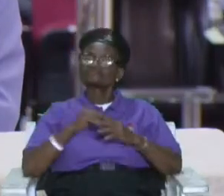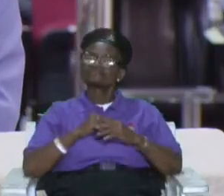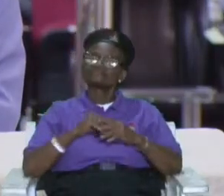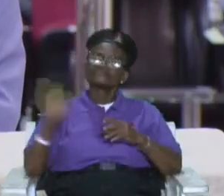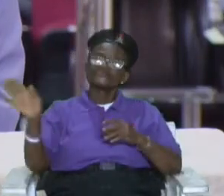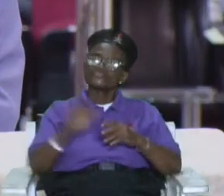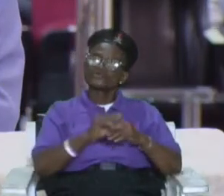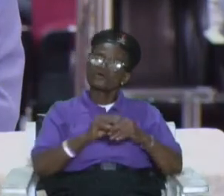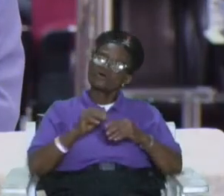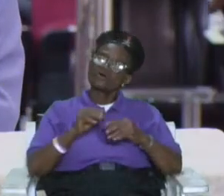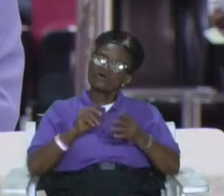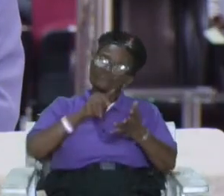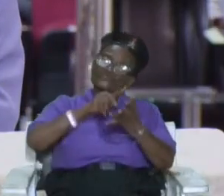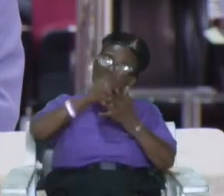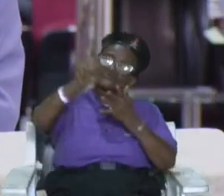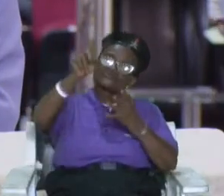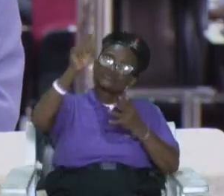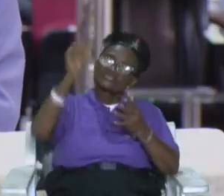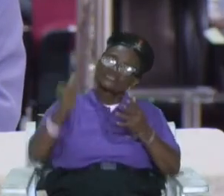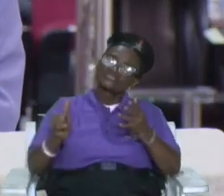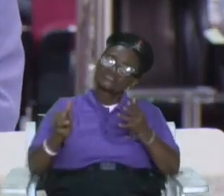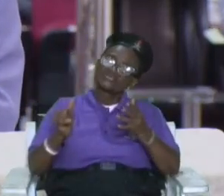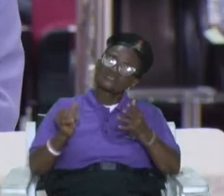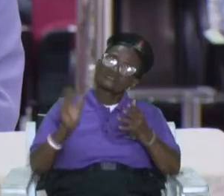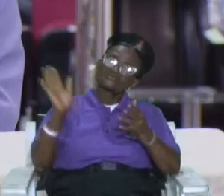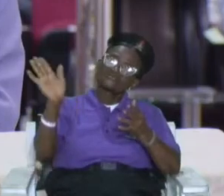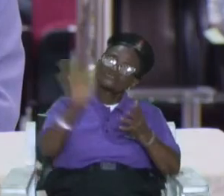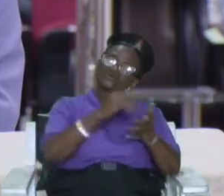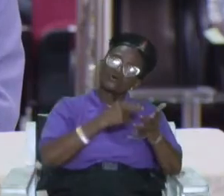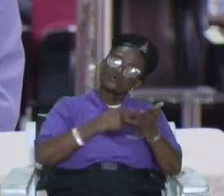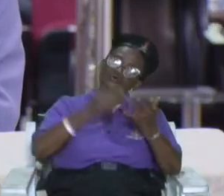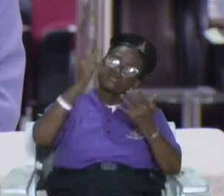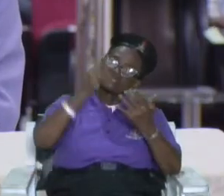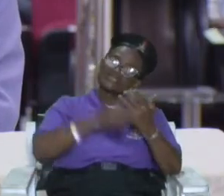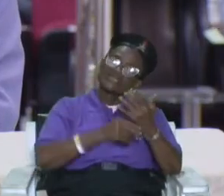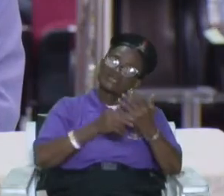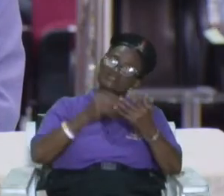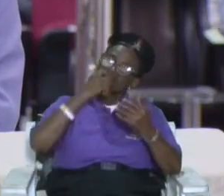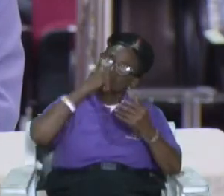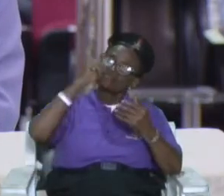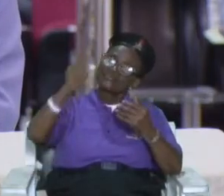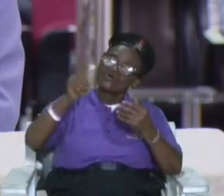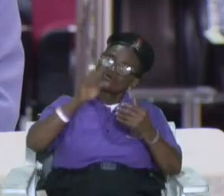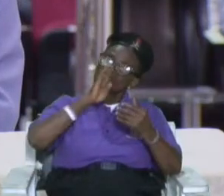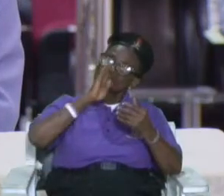Your purity, your holiness must be on a